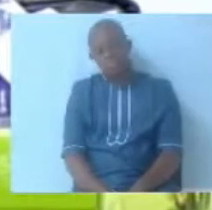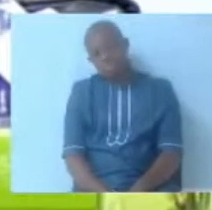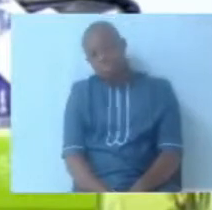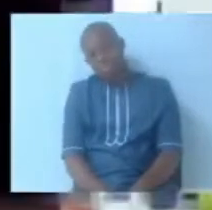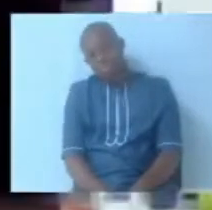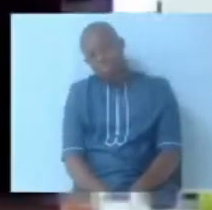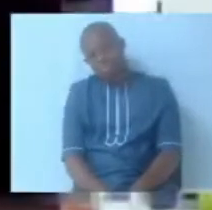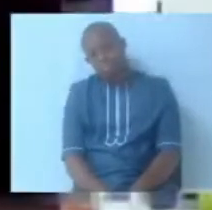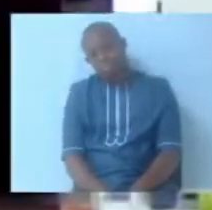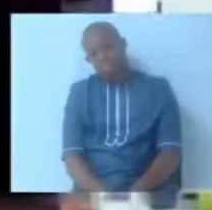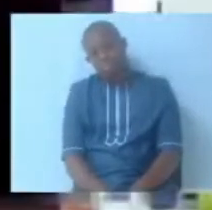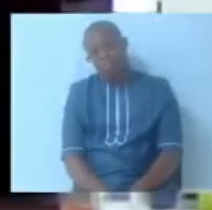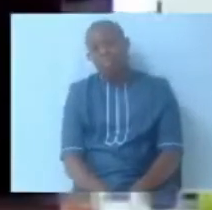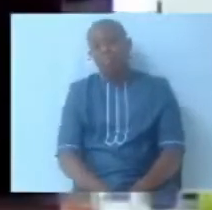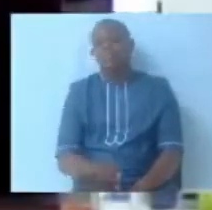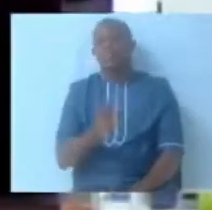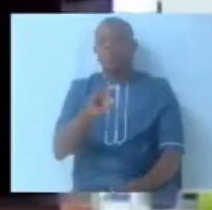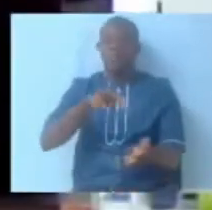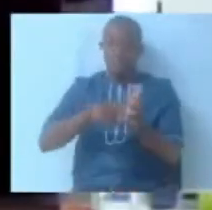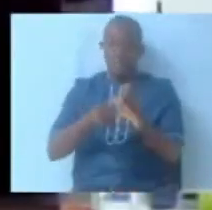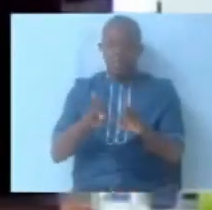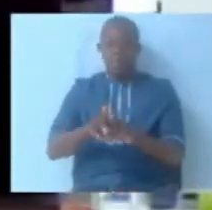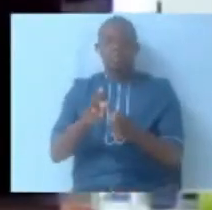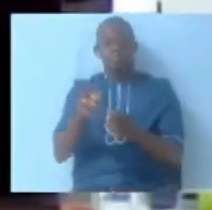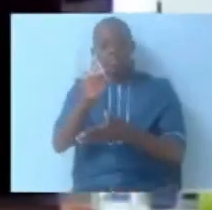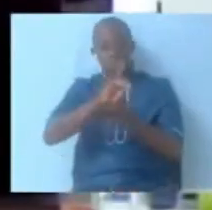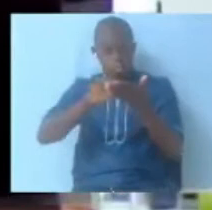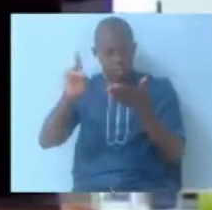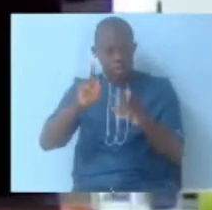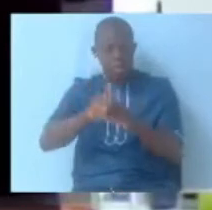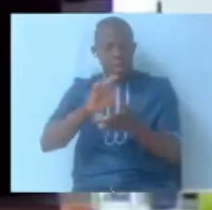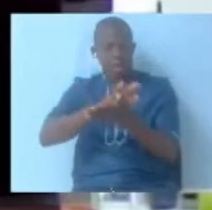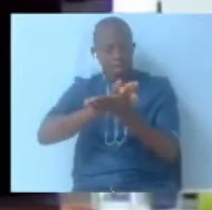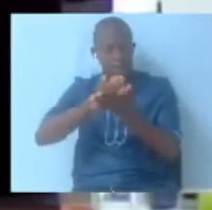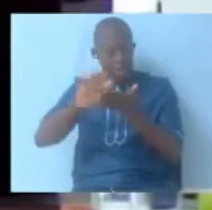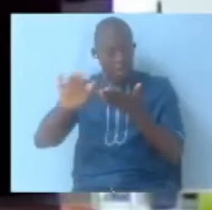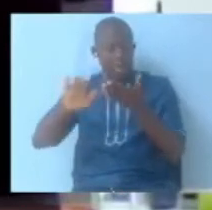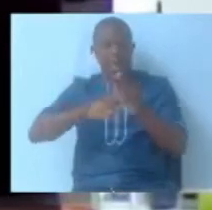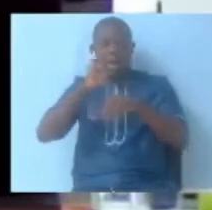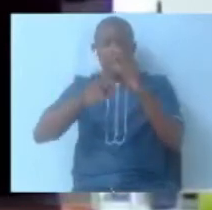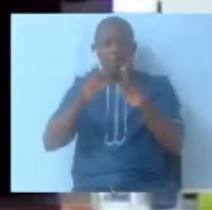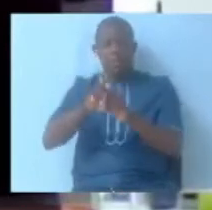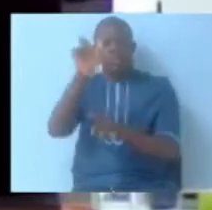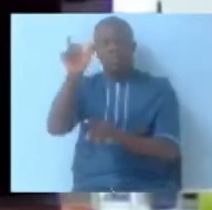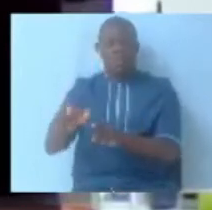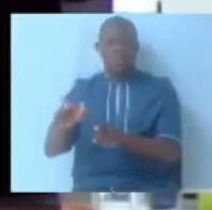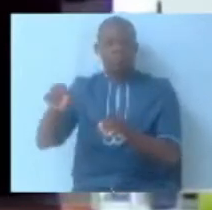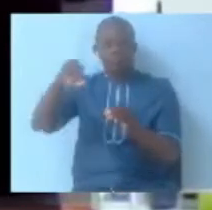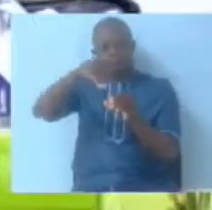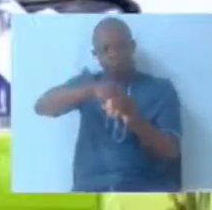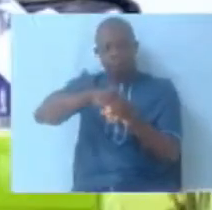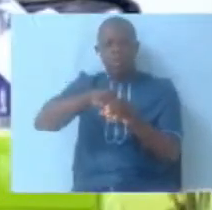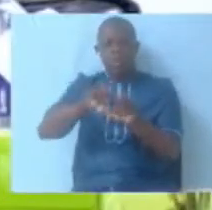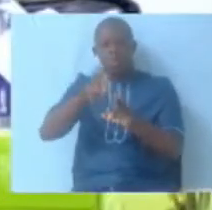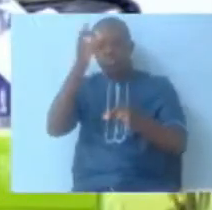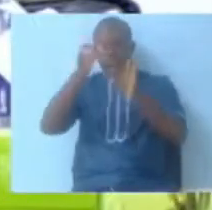nyinto. So this provides clear judicial precedent of interference in the judicial system by way of unlawful dismissal. Munda we